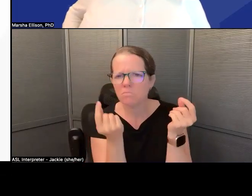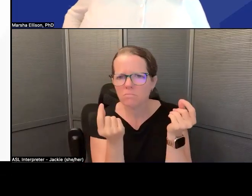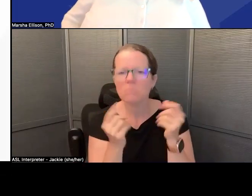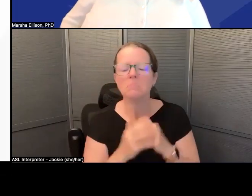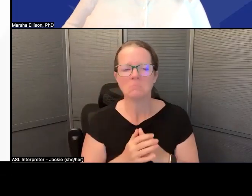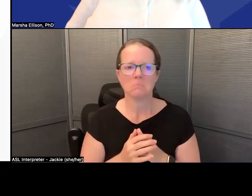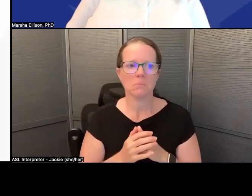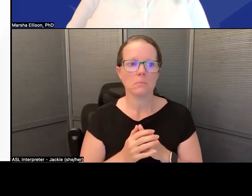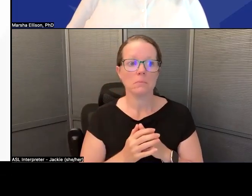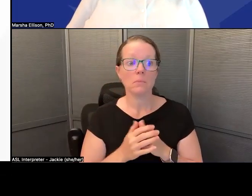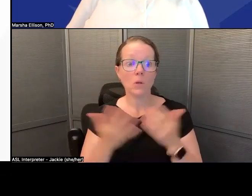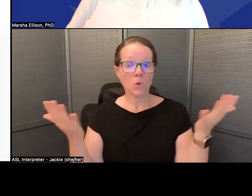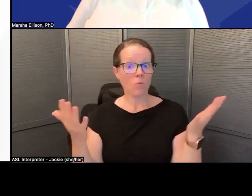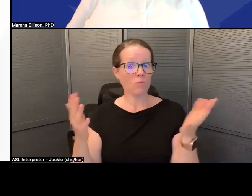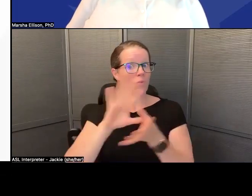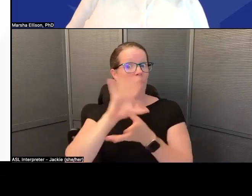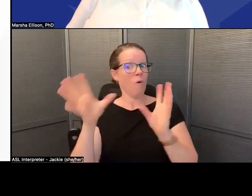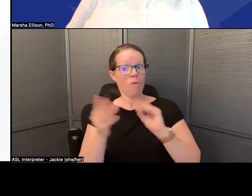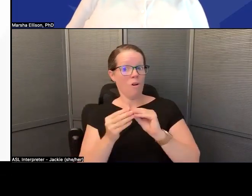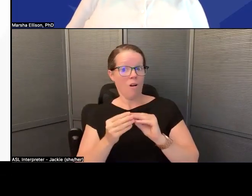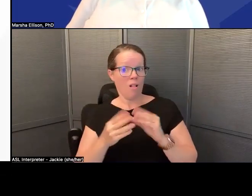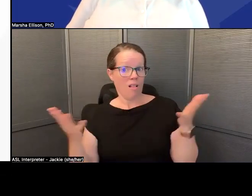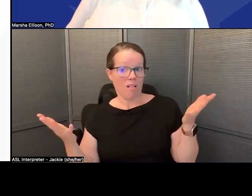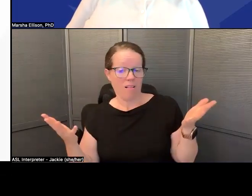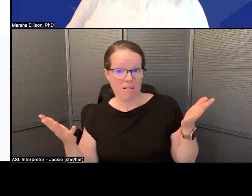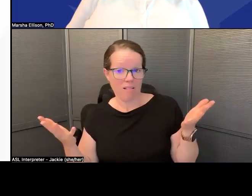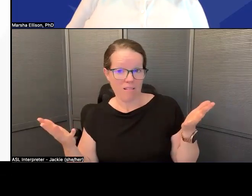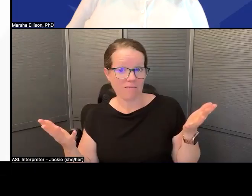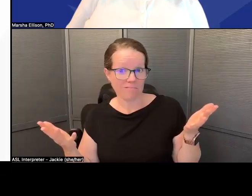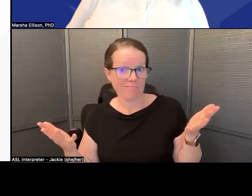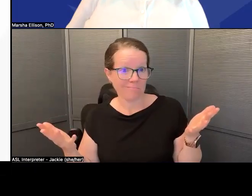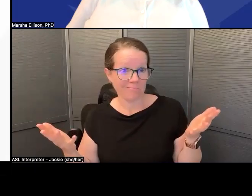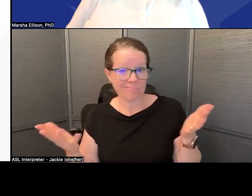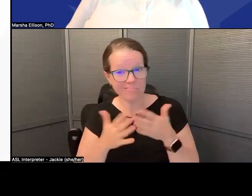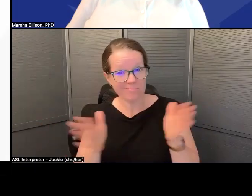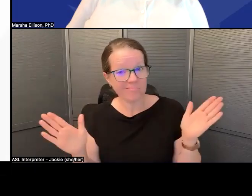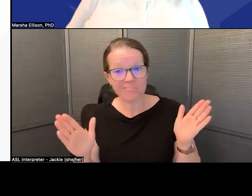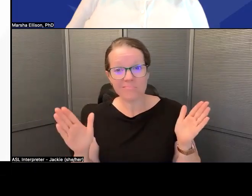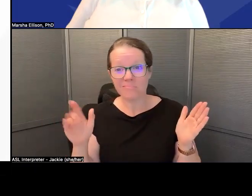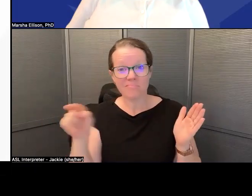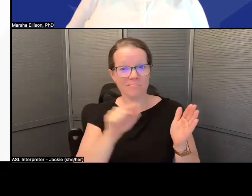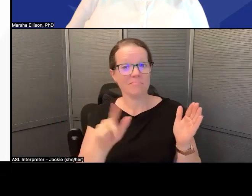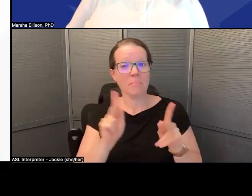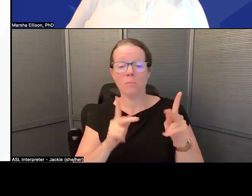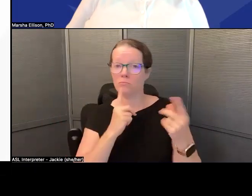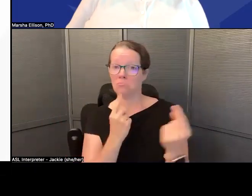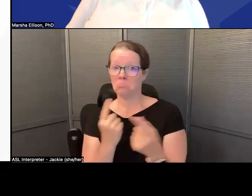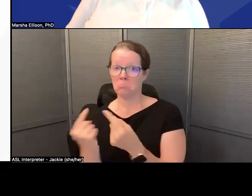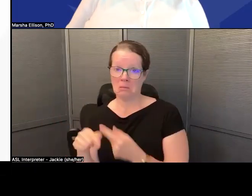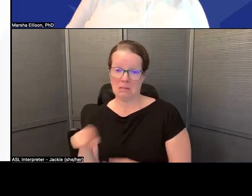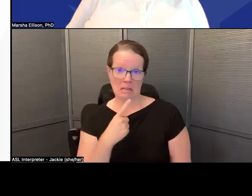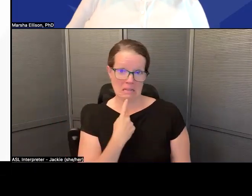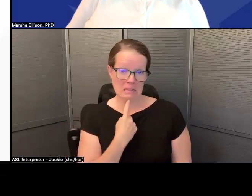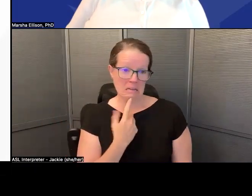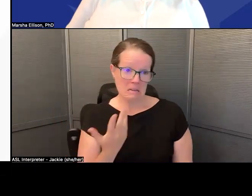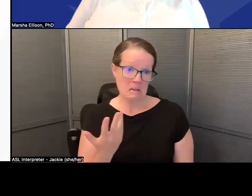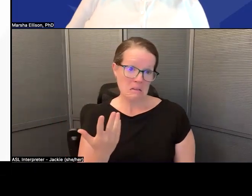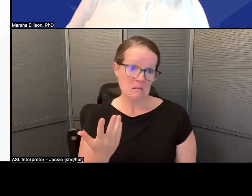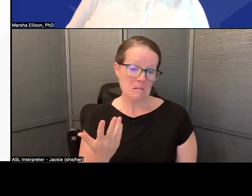So overall, in general, people said that they actually